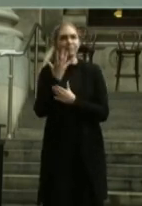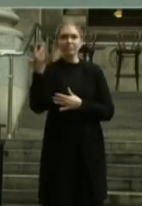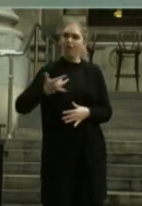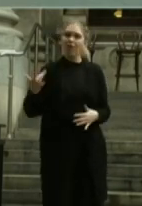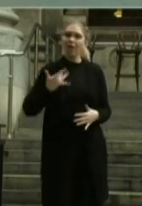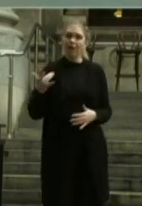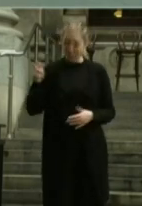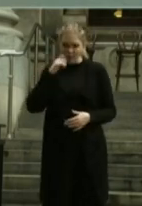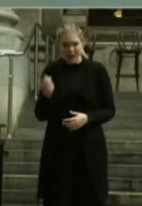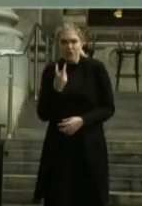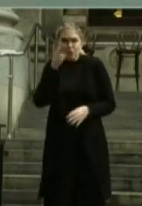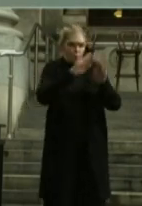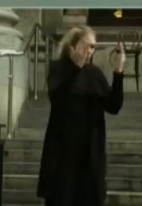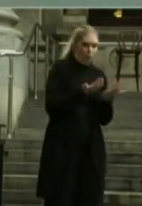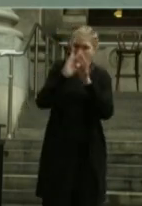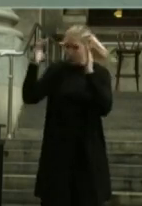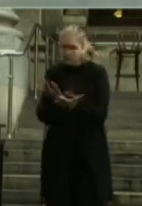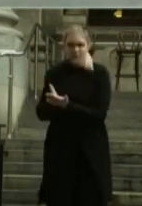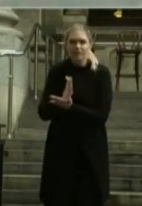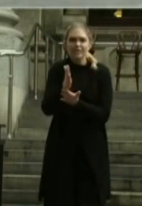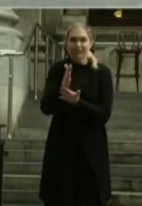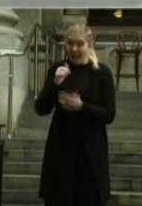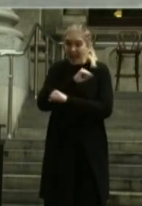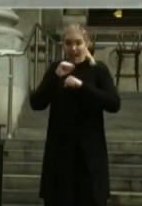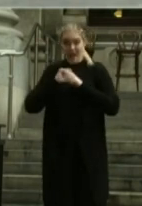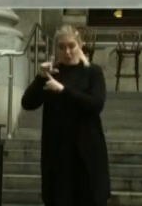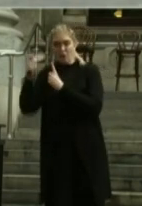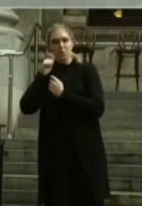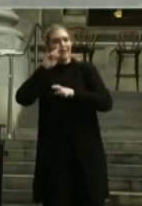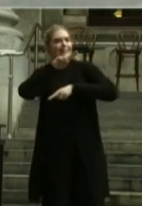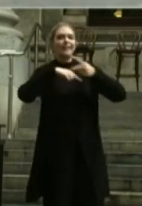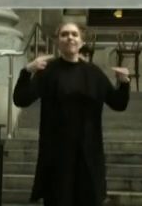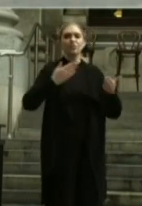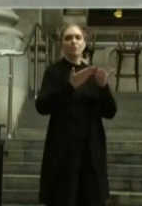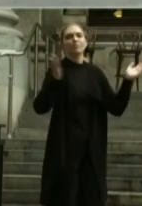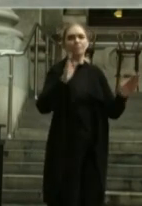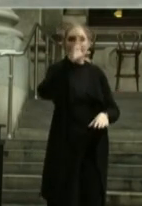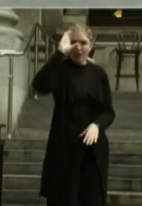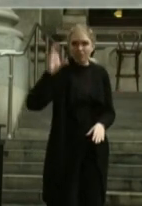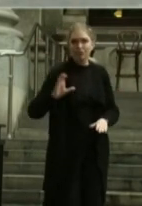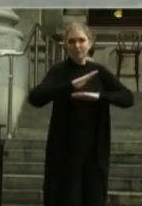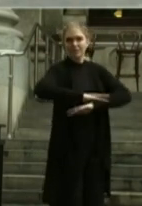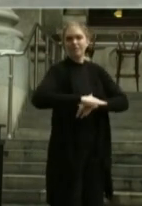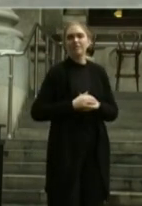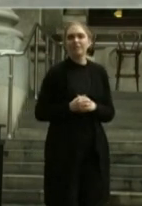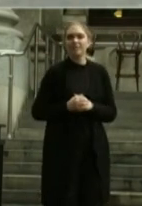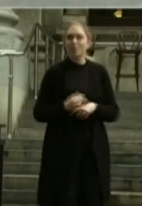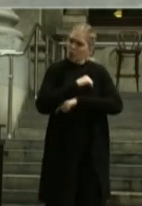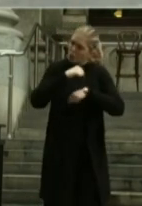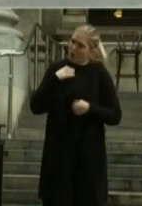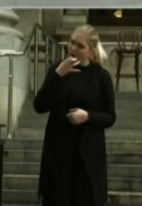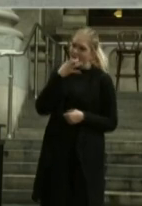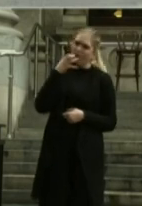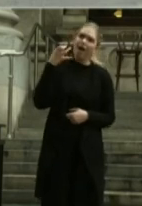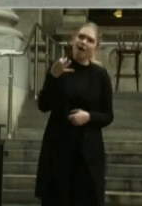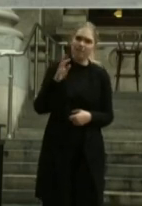worlds, and their culture will be a gift to their country. We call for the establishment of a First Nations voice